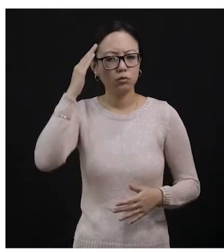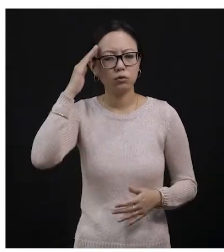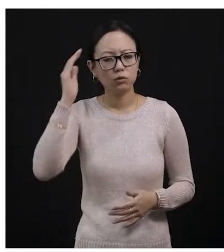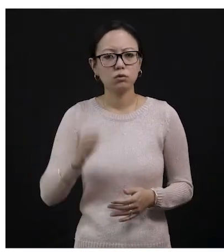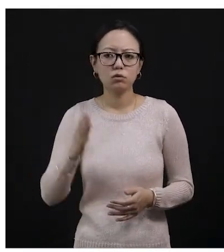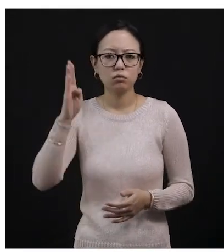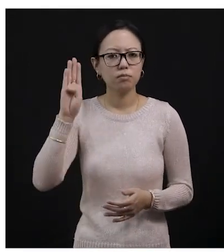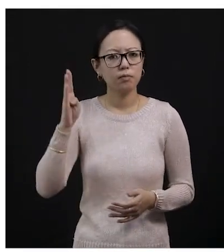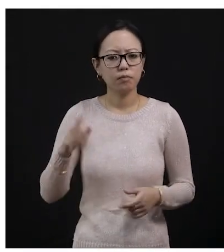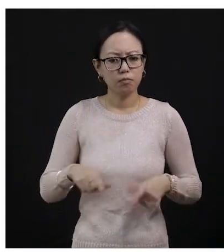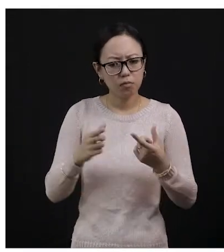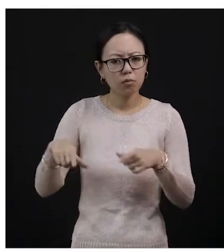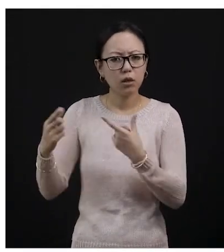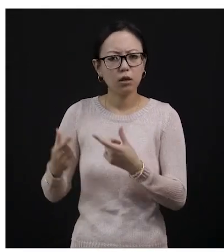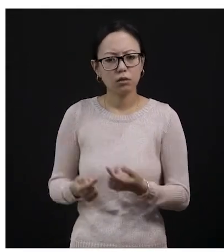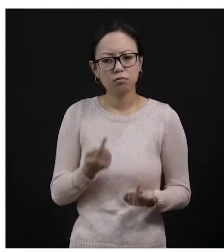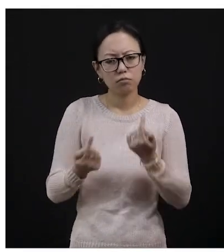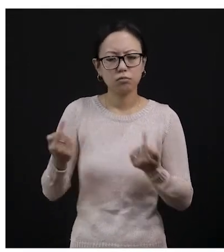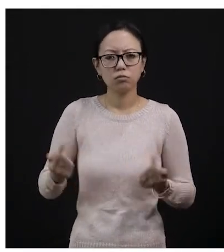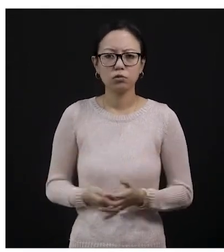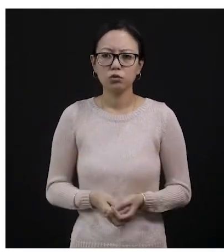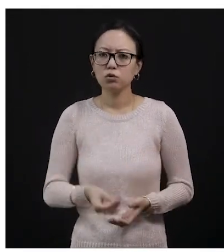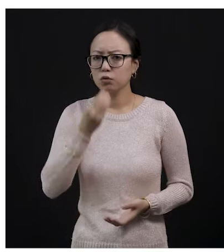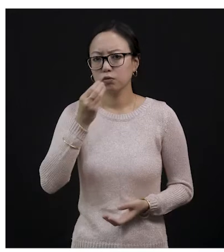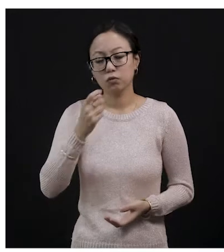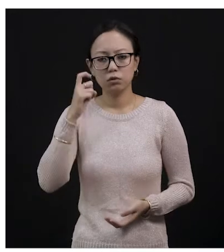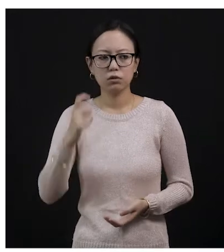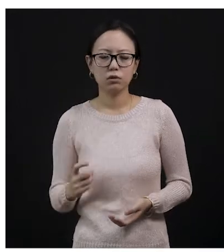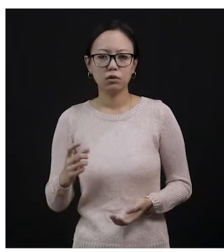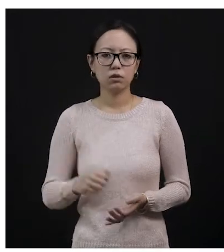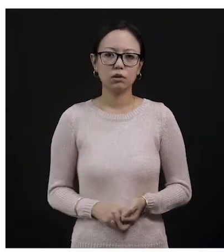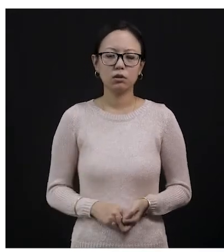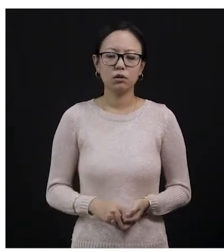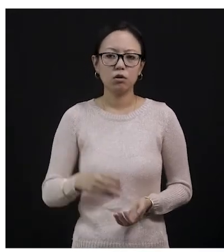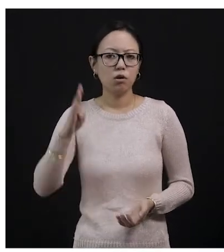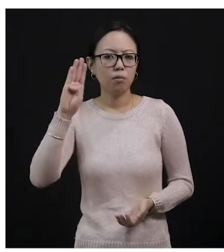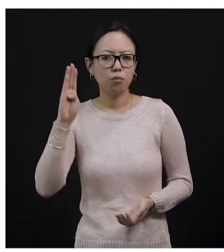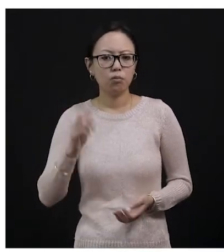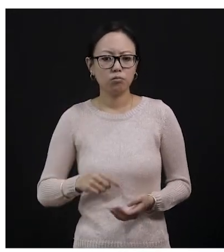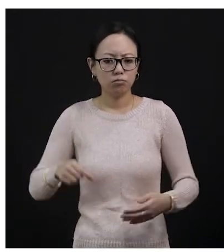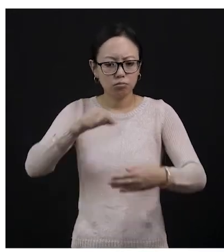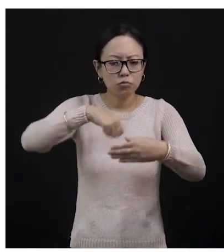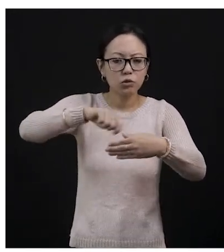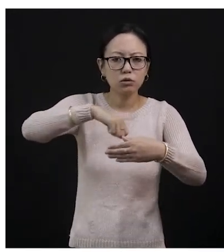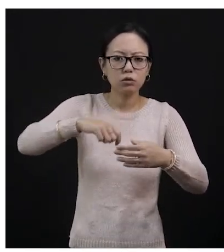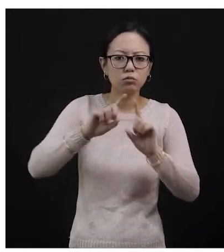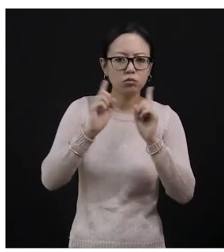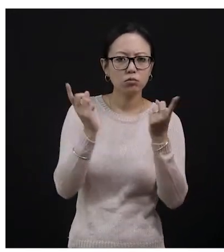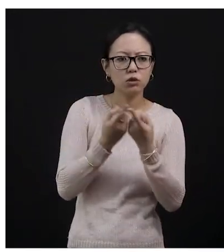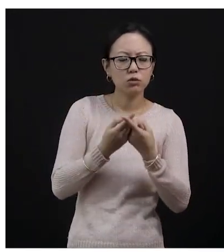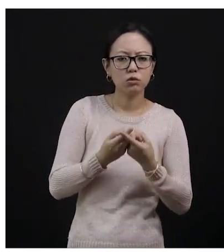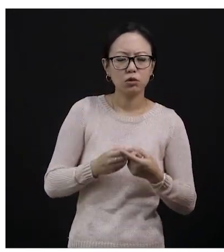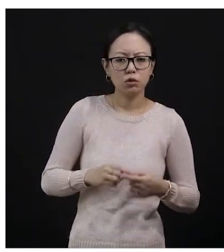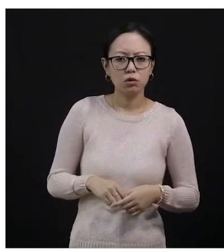see the process, how they make food. Plants do not cook in the kitchen, but they make food.